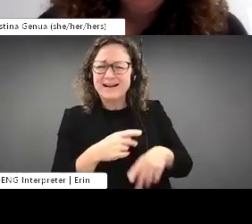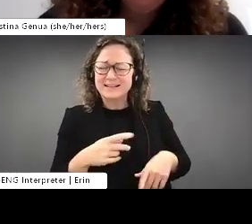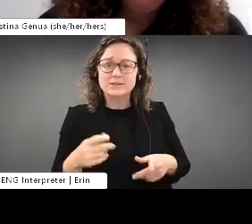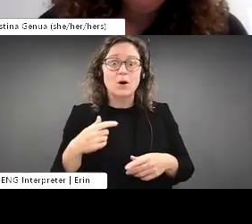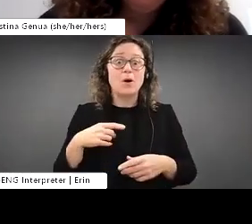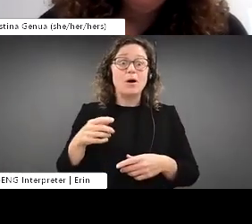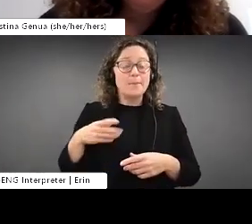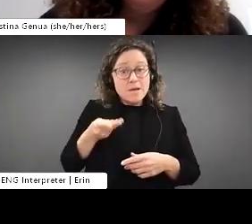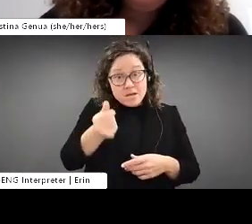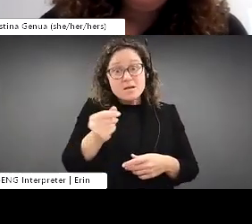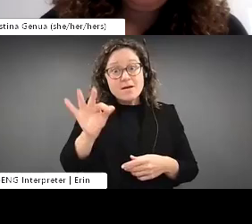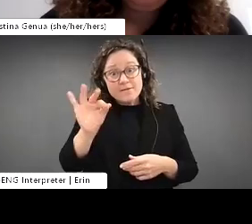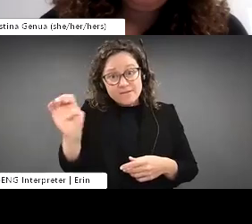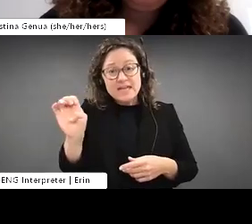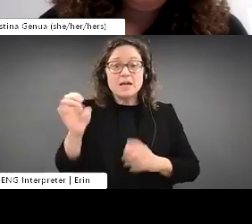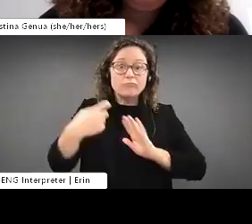favor.